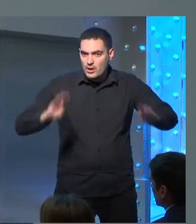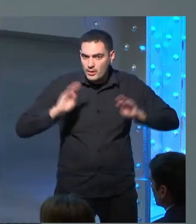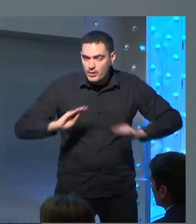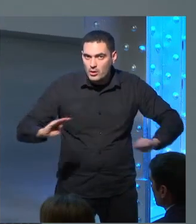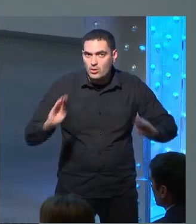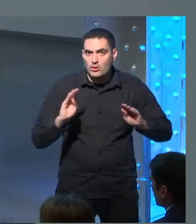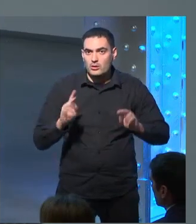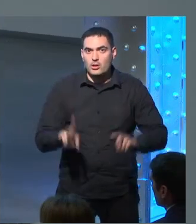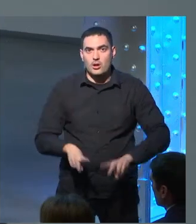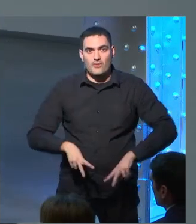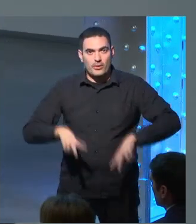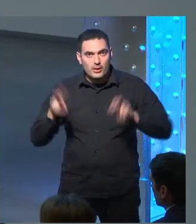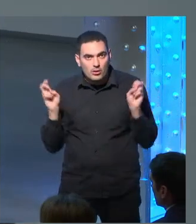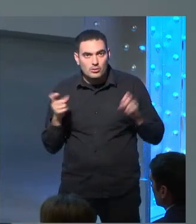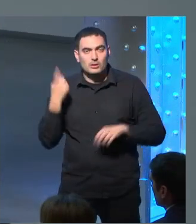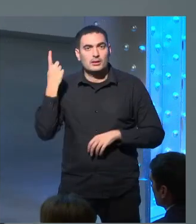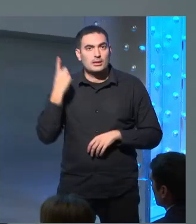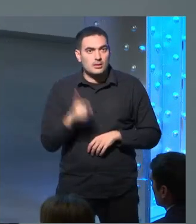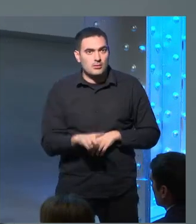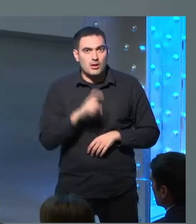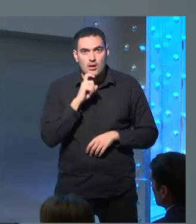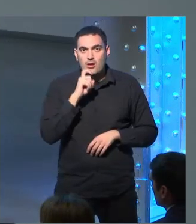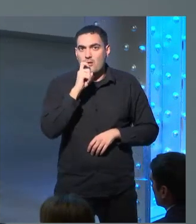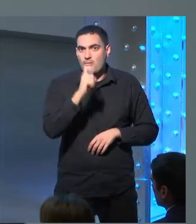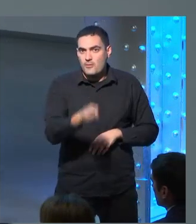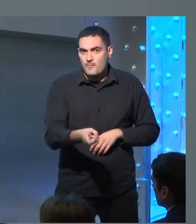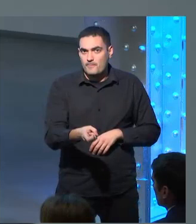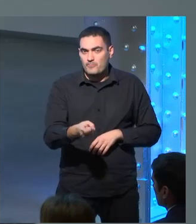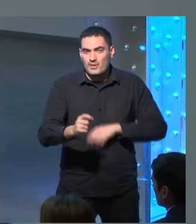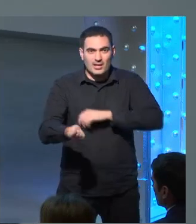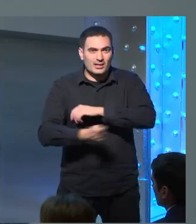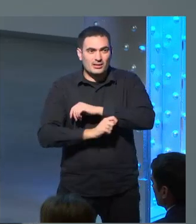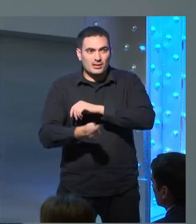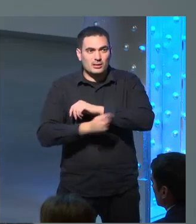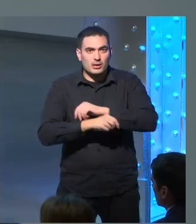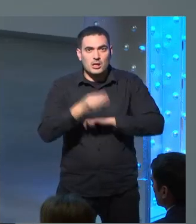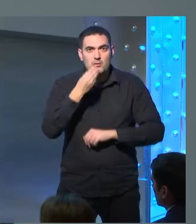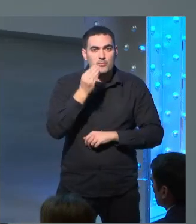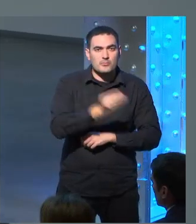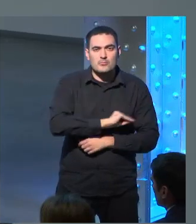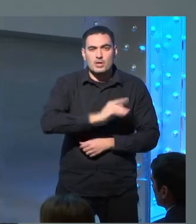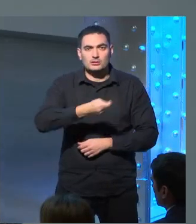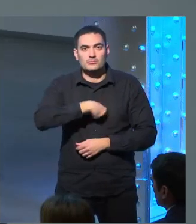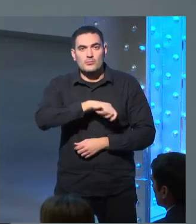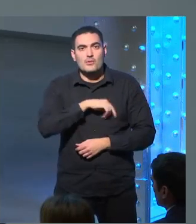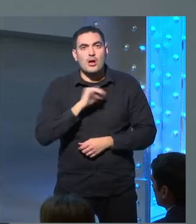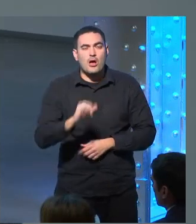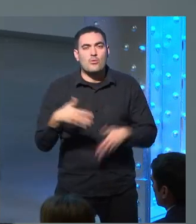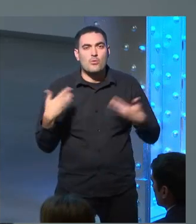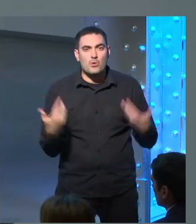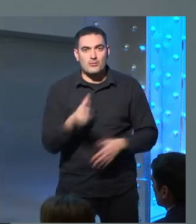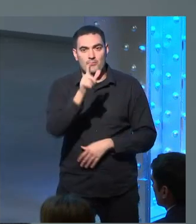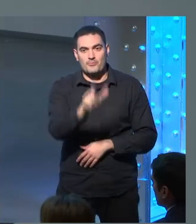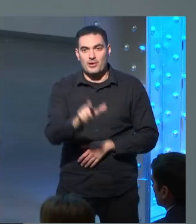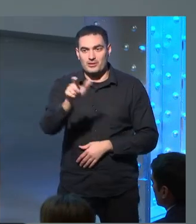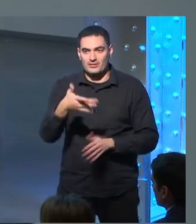receive an answer with courage, with innovation, with training, and with the best strategic asset that Spain has,